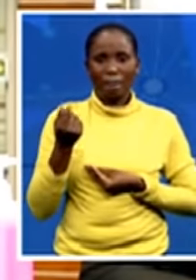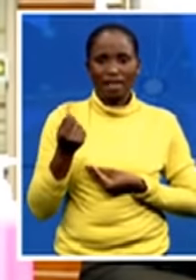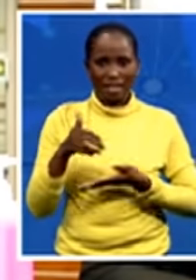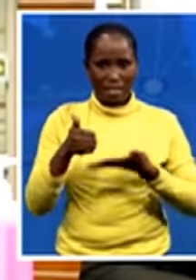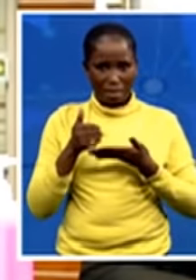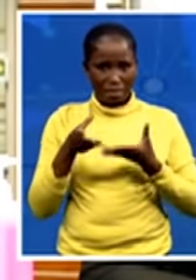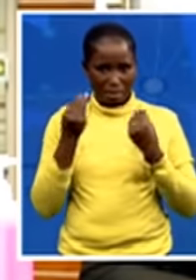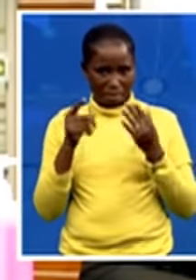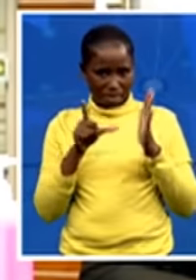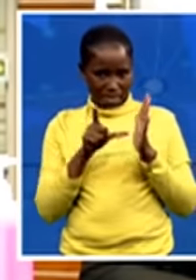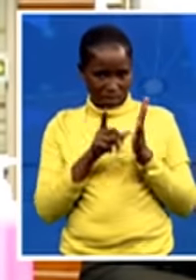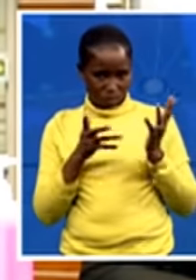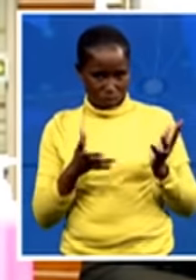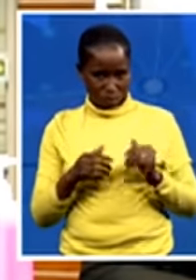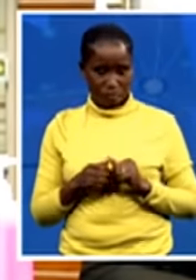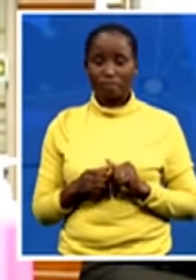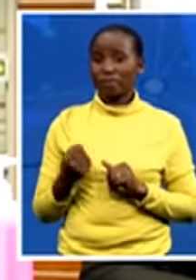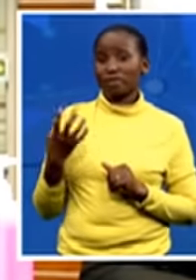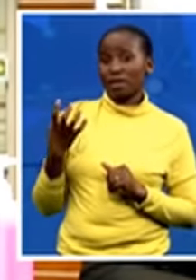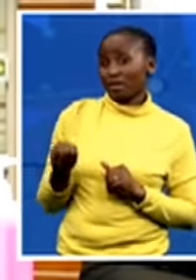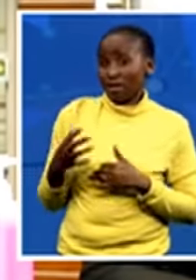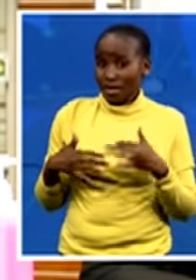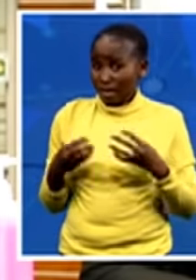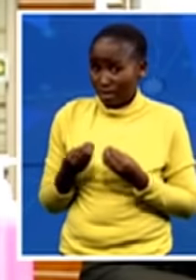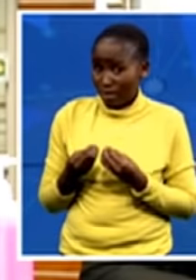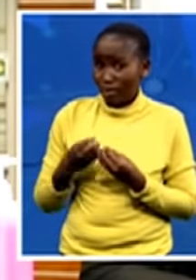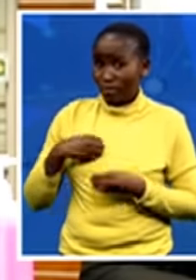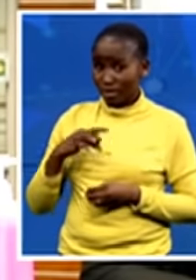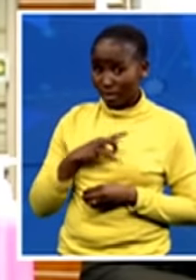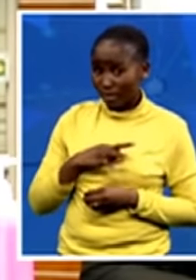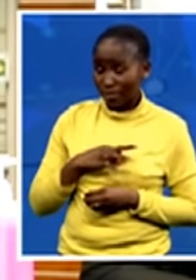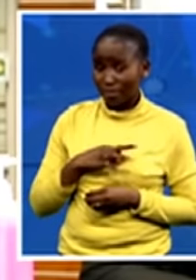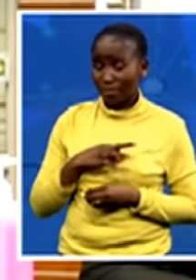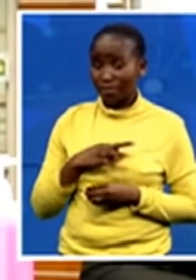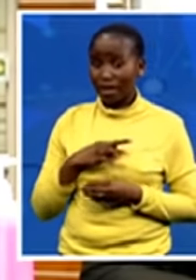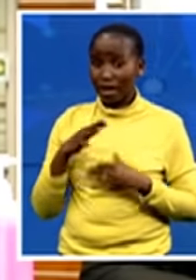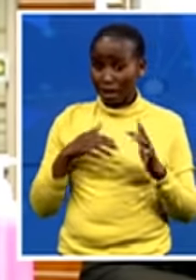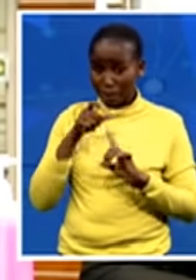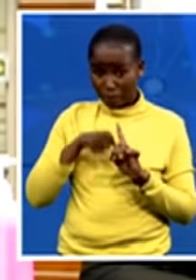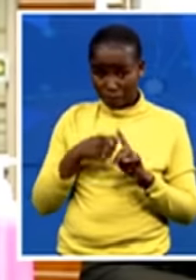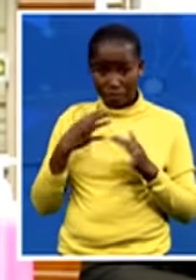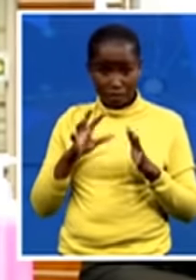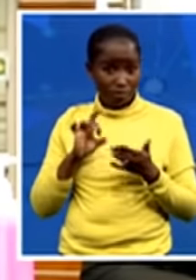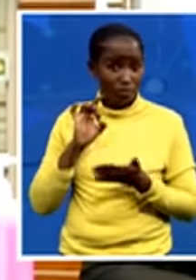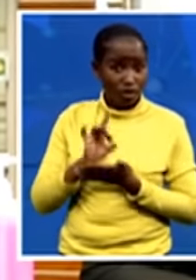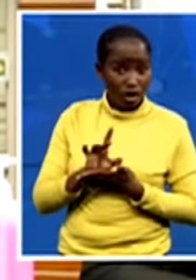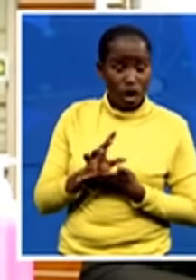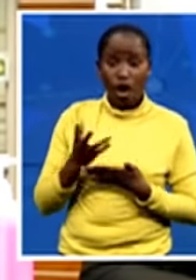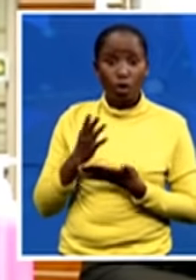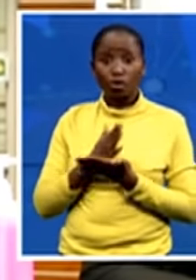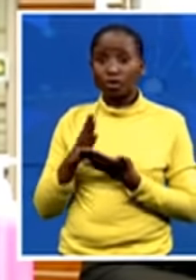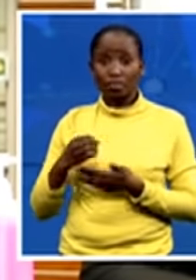ramifications for the workers? Anyone going to be suspended or fired? Or even the employees that do these corrupt acts? What